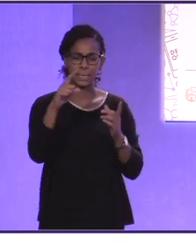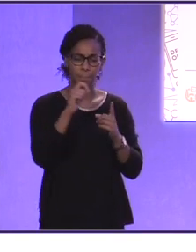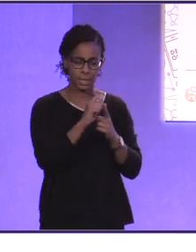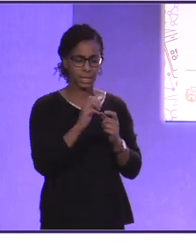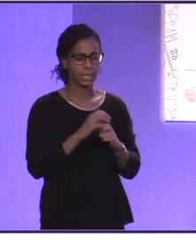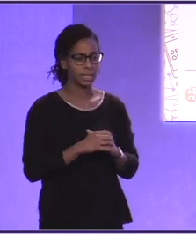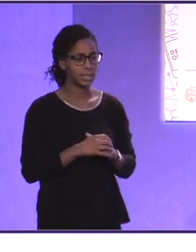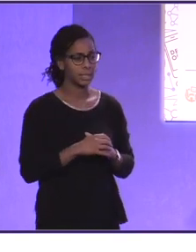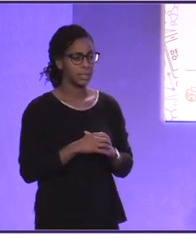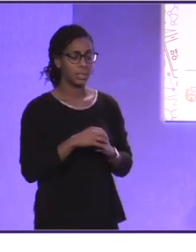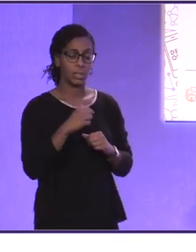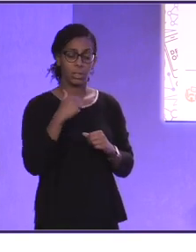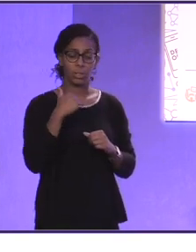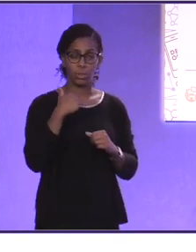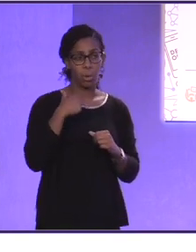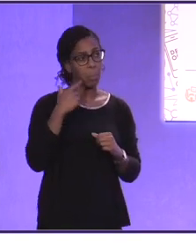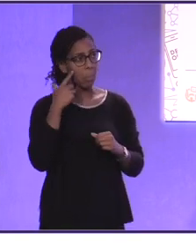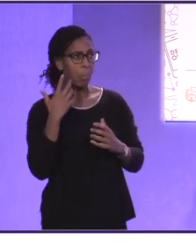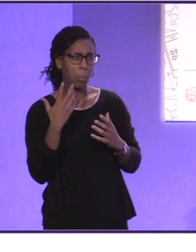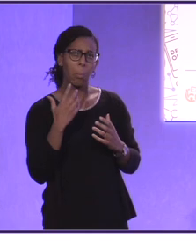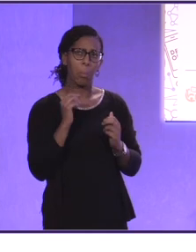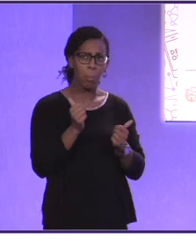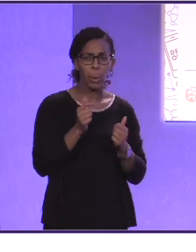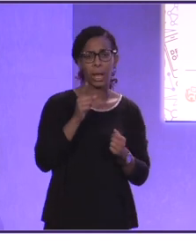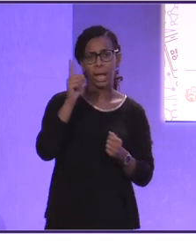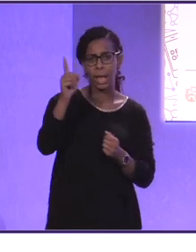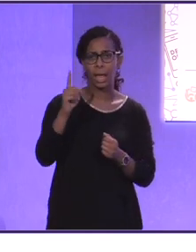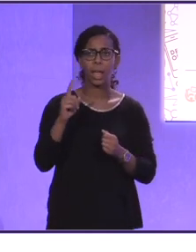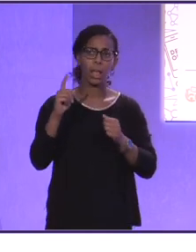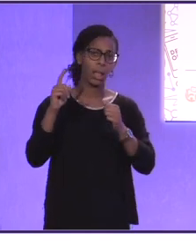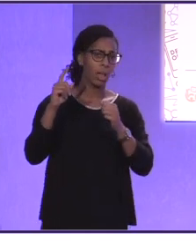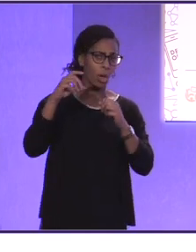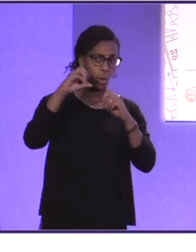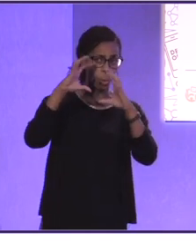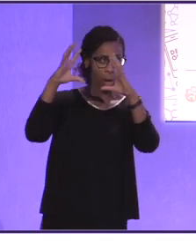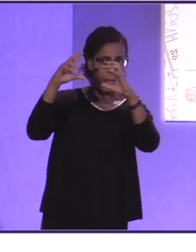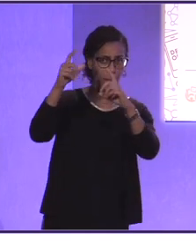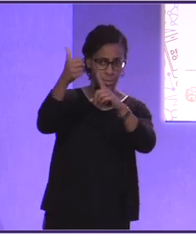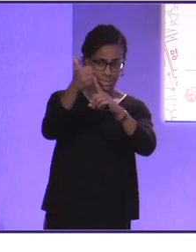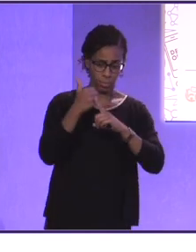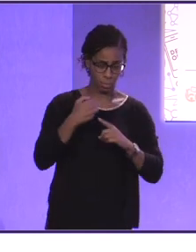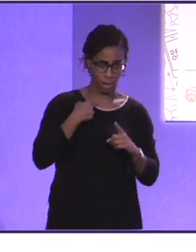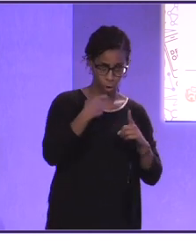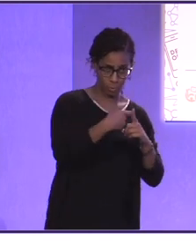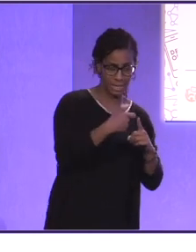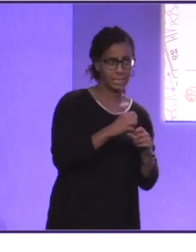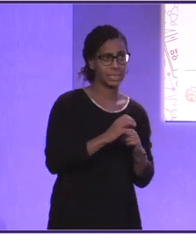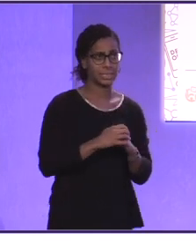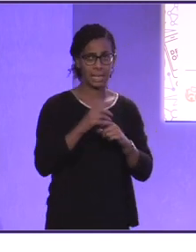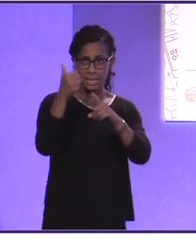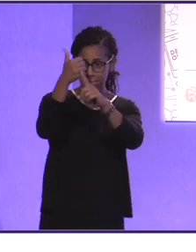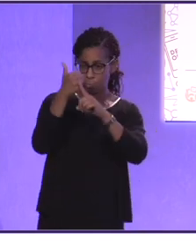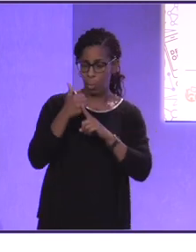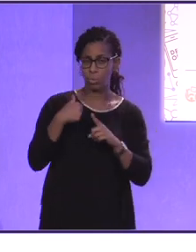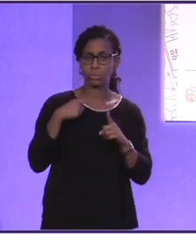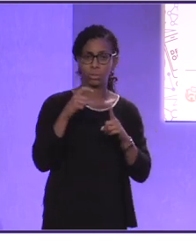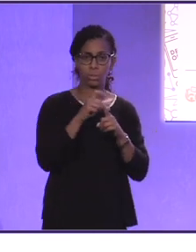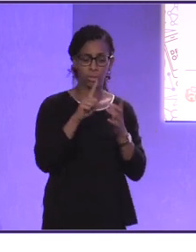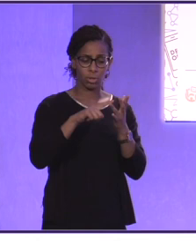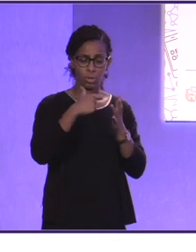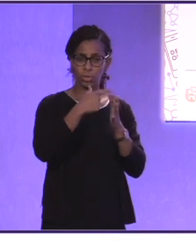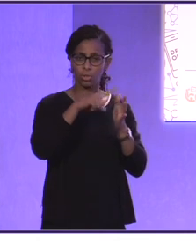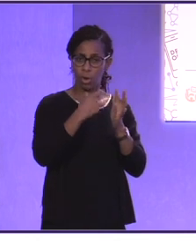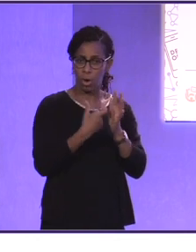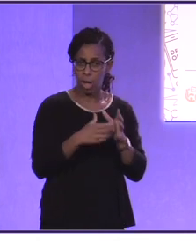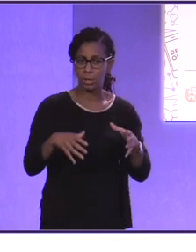playing with GCP, so I'm like, yes, Google Cloud would be supporting my Kubernetes and Docker containers like a boss. So